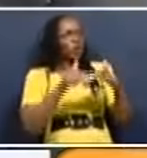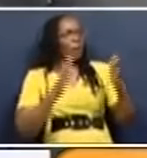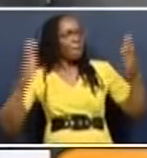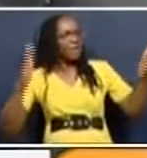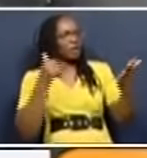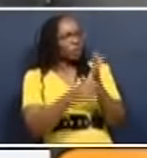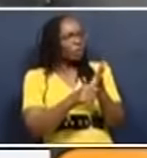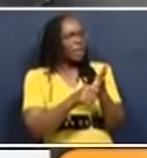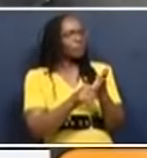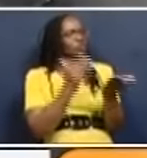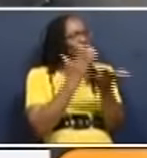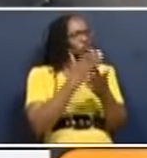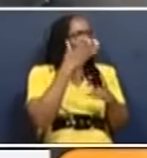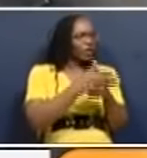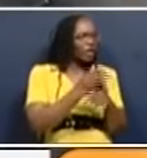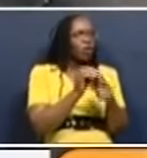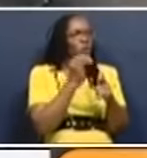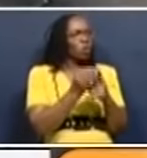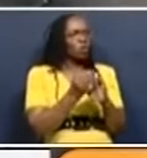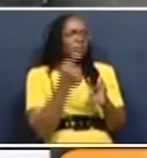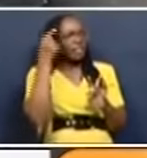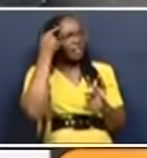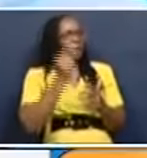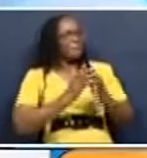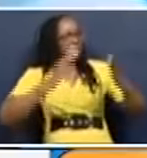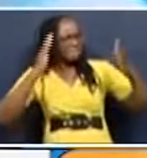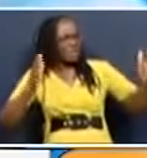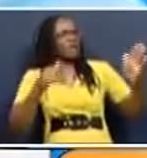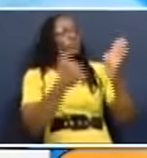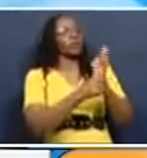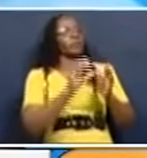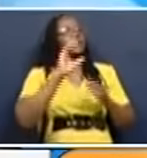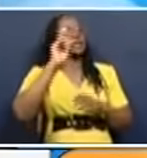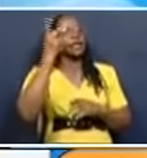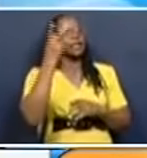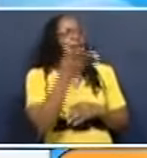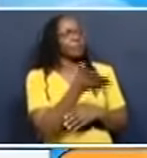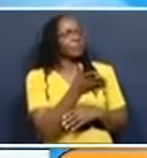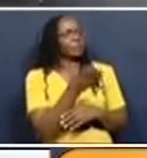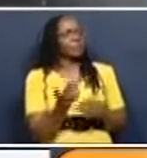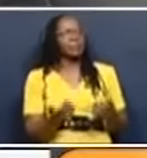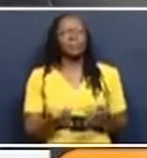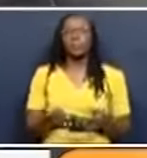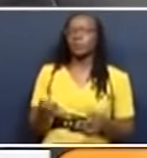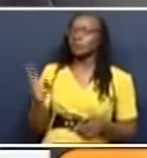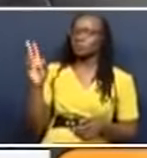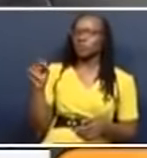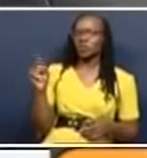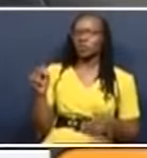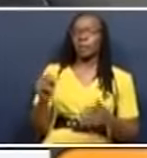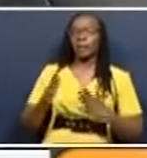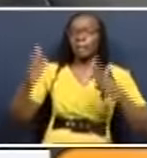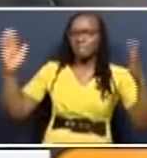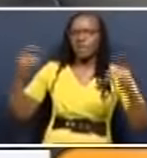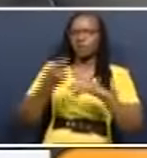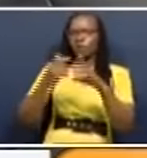arguably, among the biggest problems in this country, facing this country. May I say it's not big as an external factor.